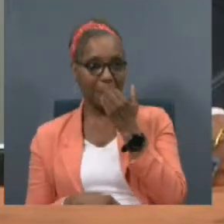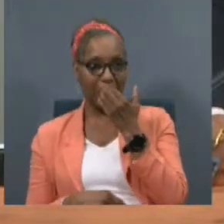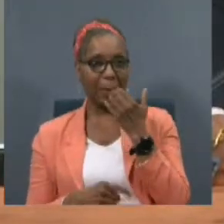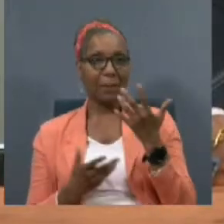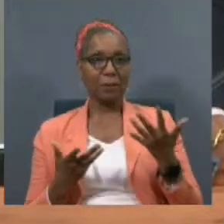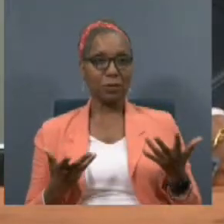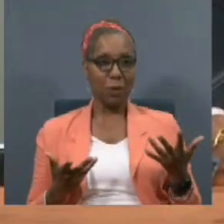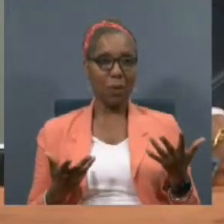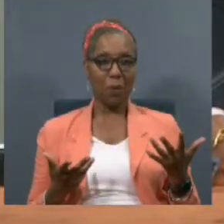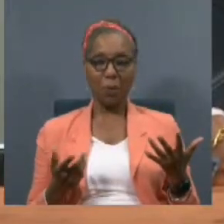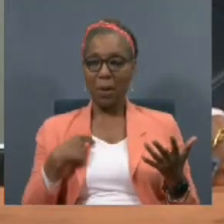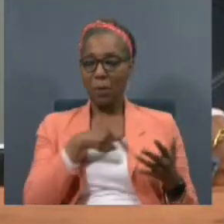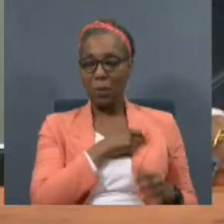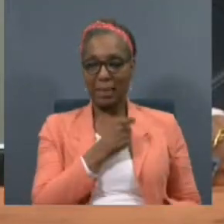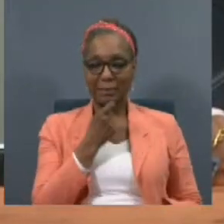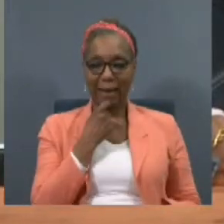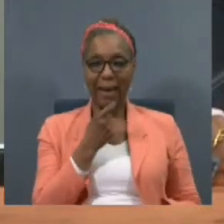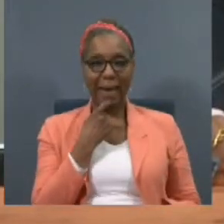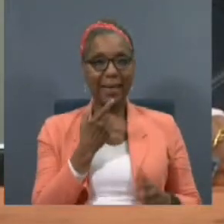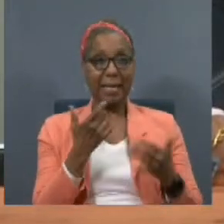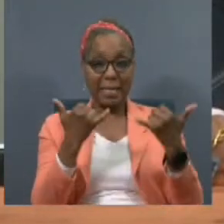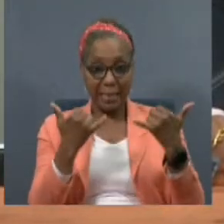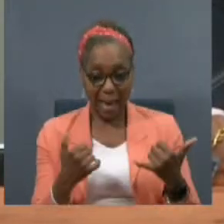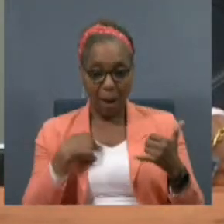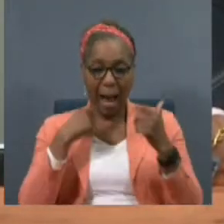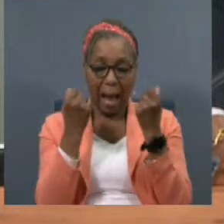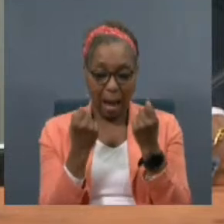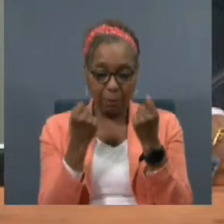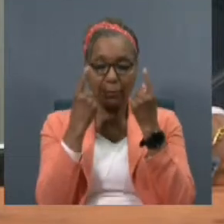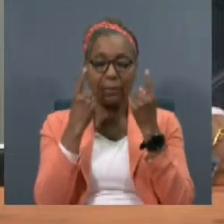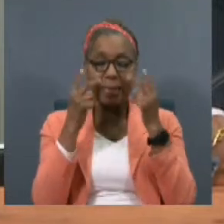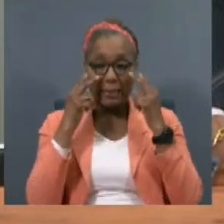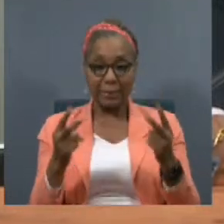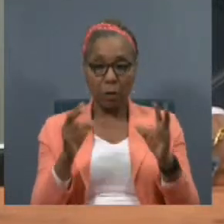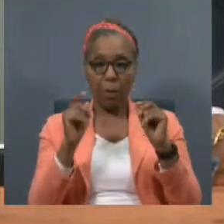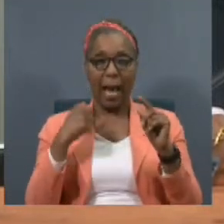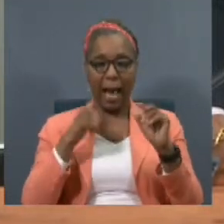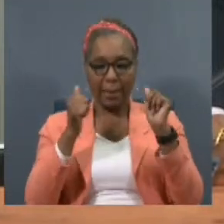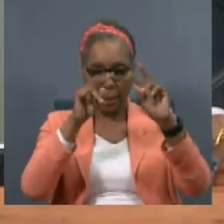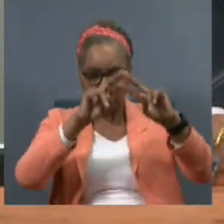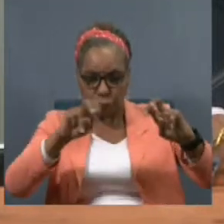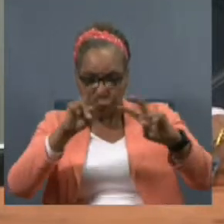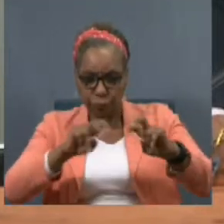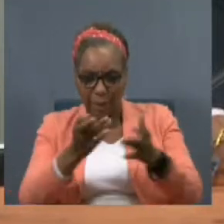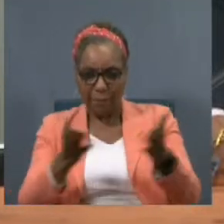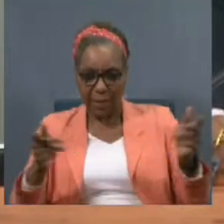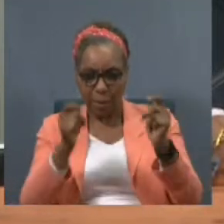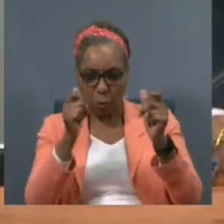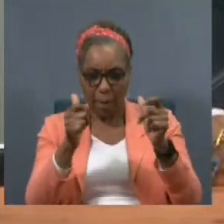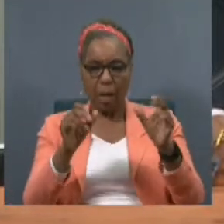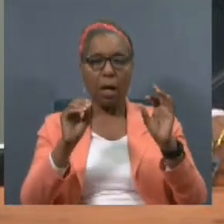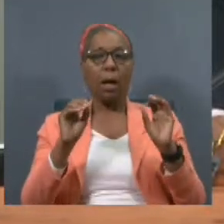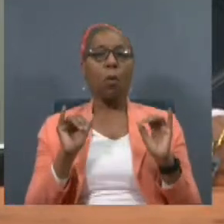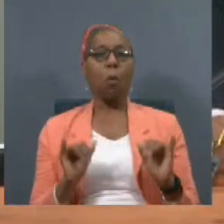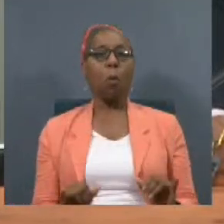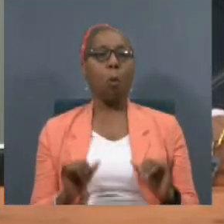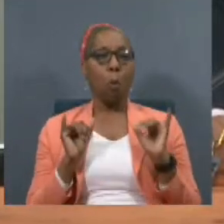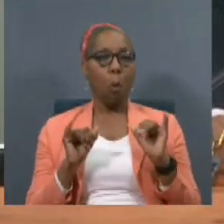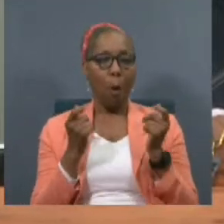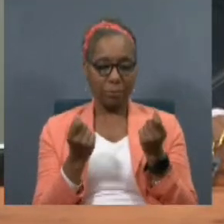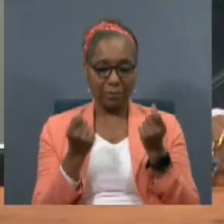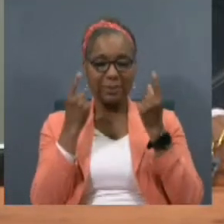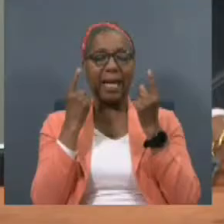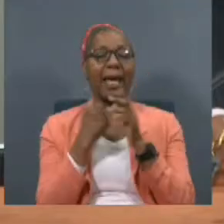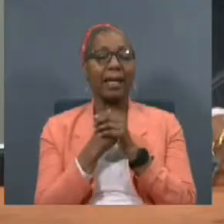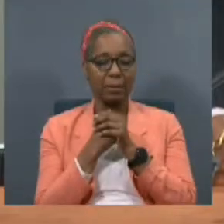So only thing we're saying, now that I see it, because I can dissect things pretty quick, Ms. Wilson. I understand how to